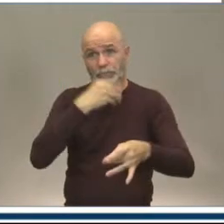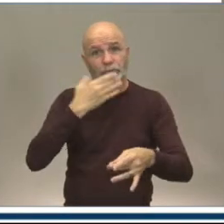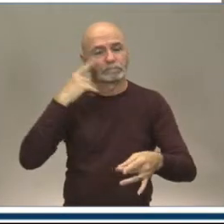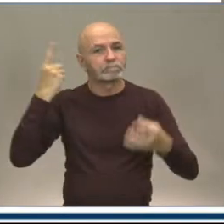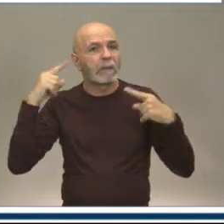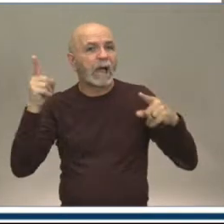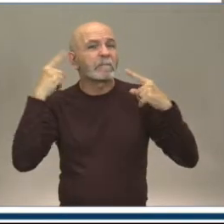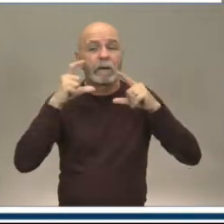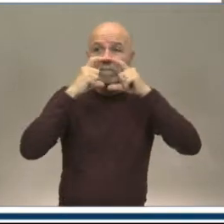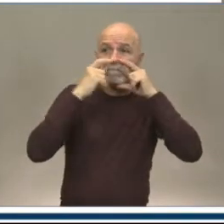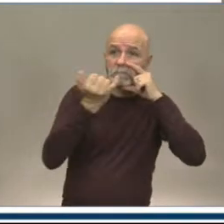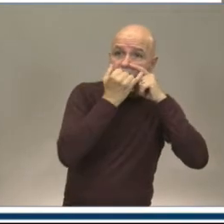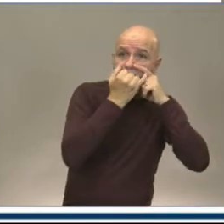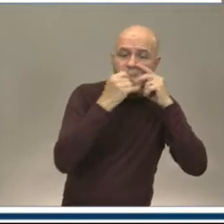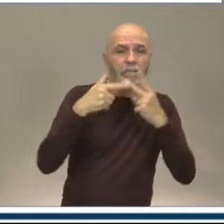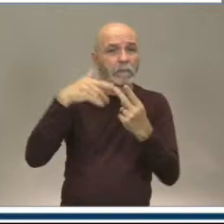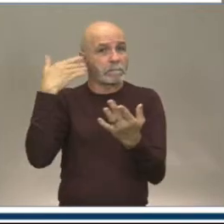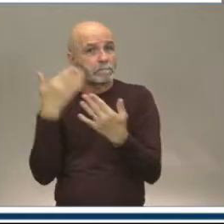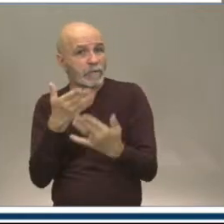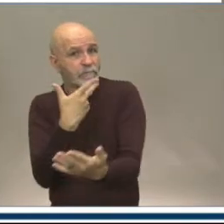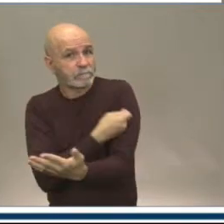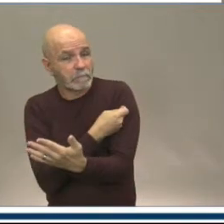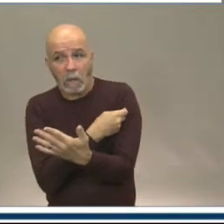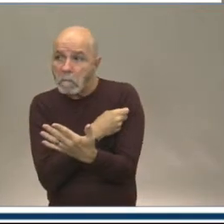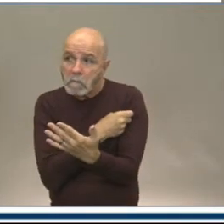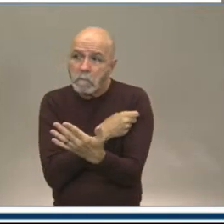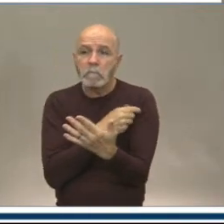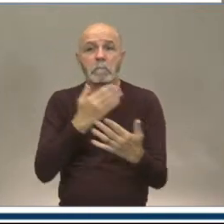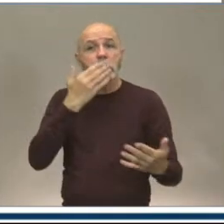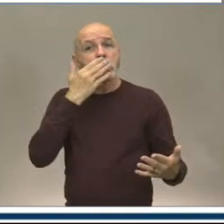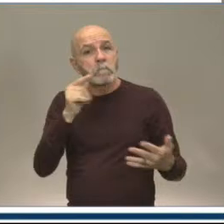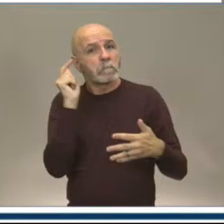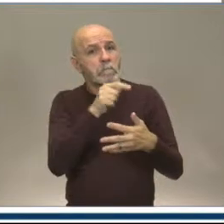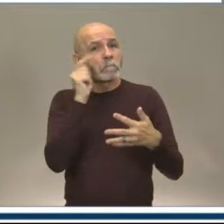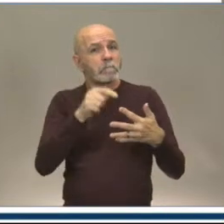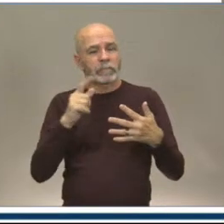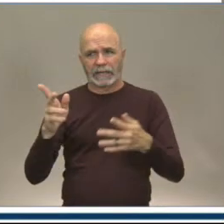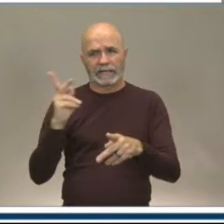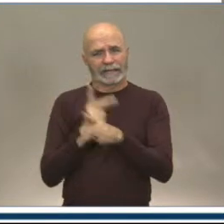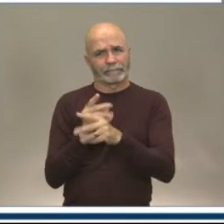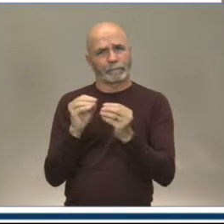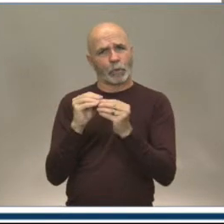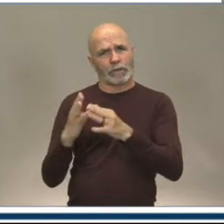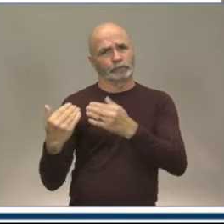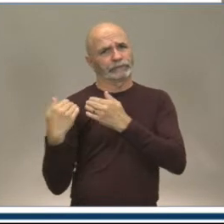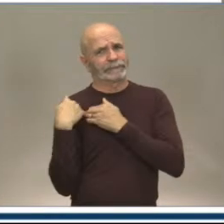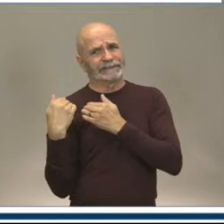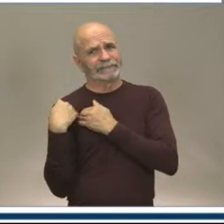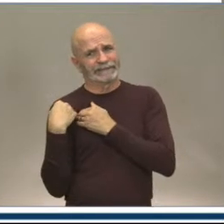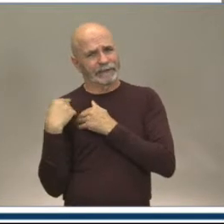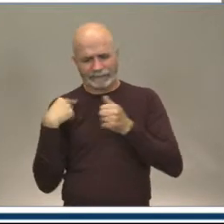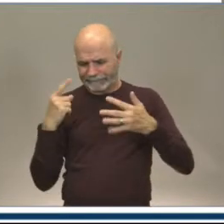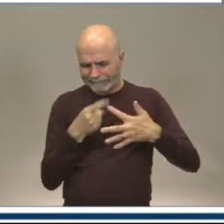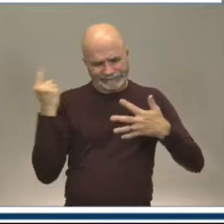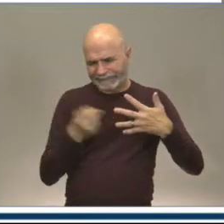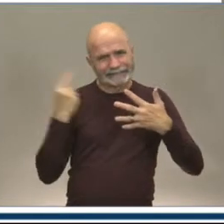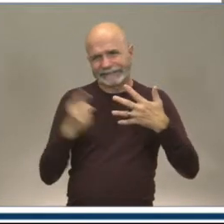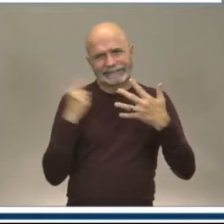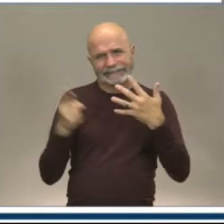masking are critical. We talked today a lot about the personal responsibility for all Nova Scotians doing what they need to do in their personal